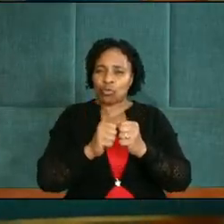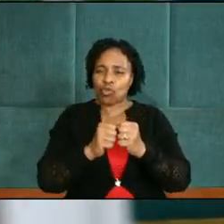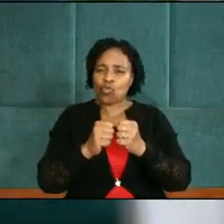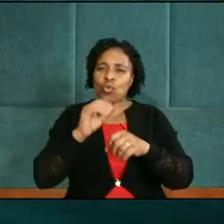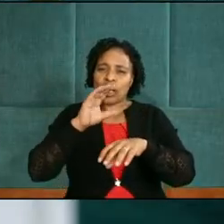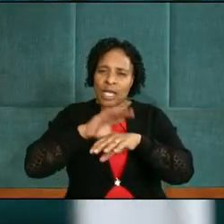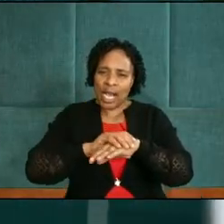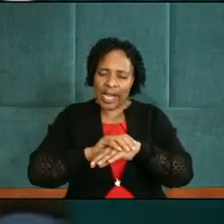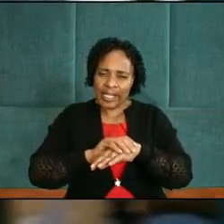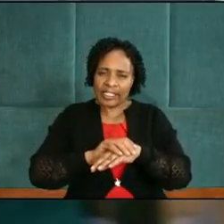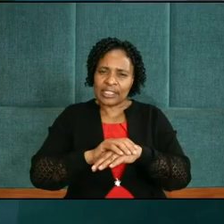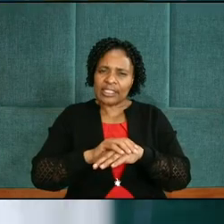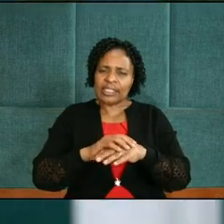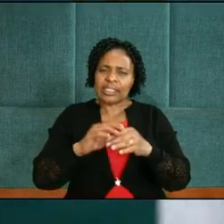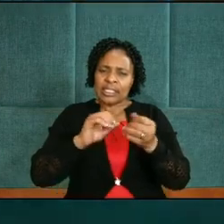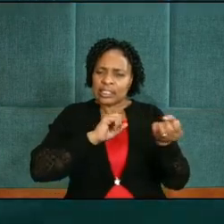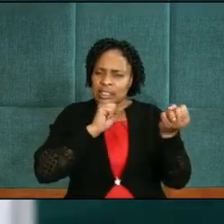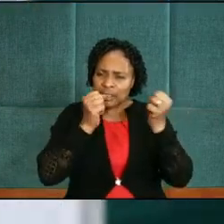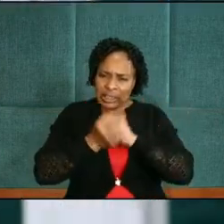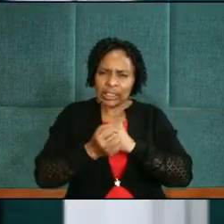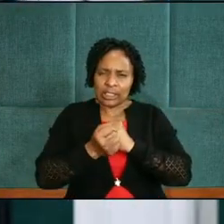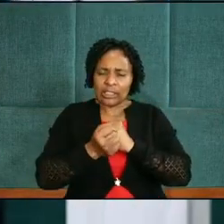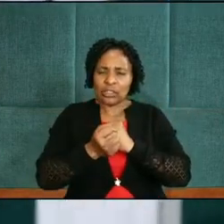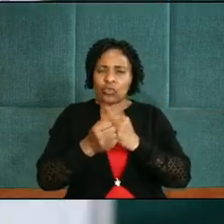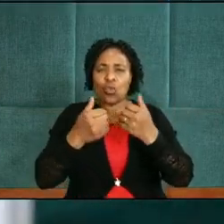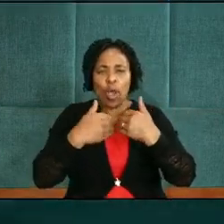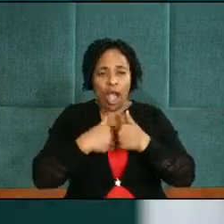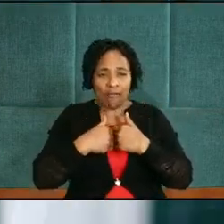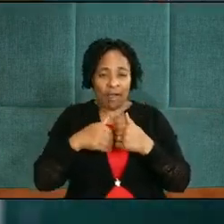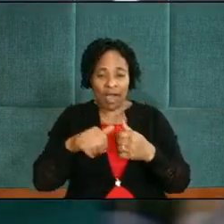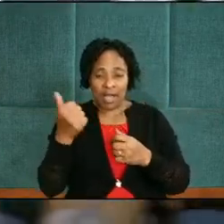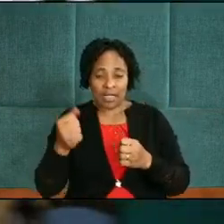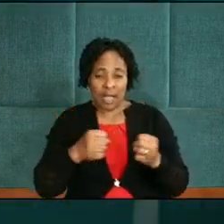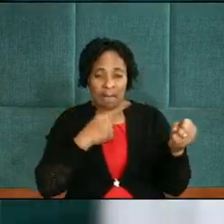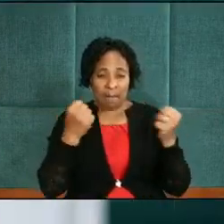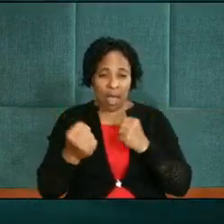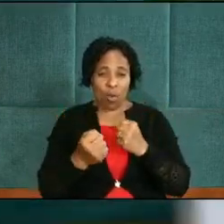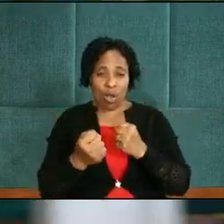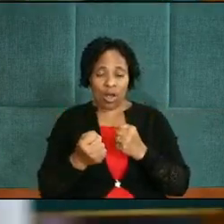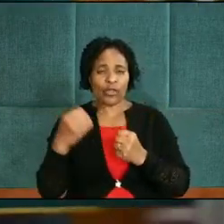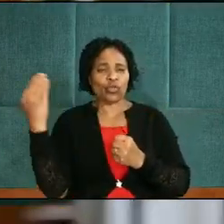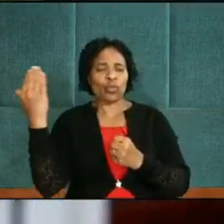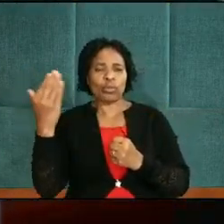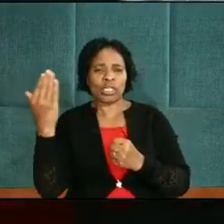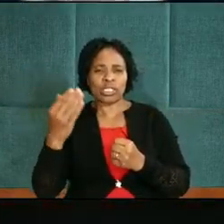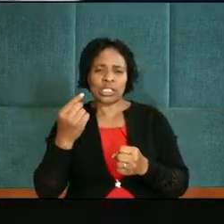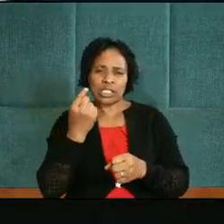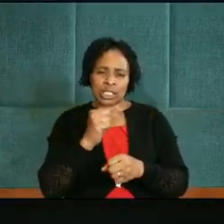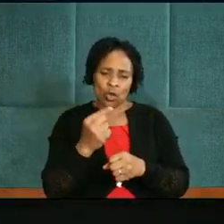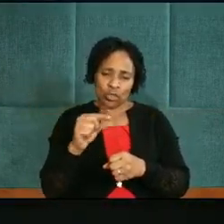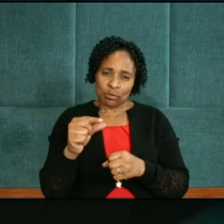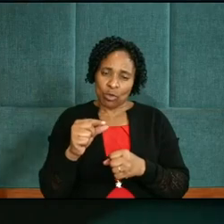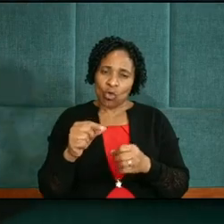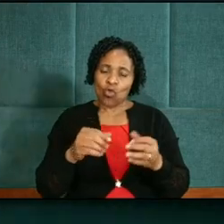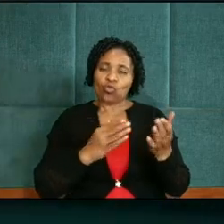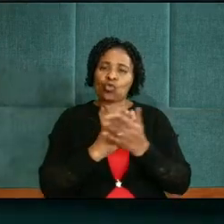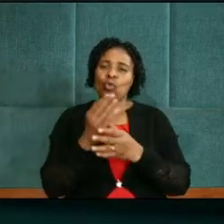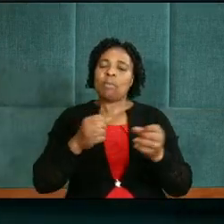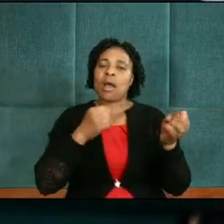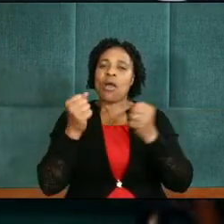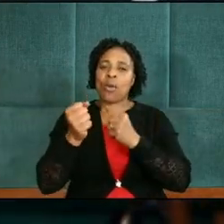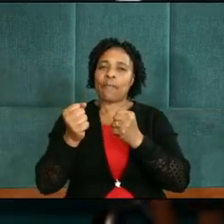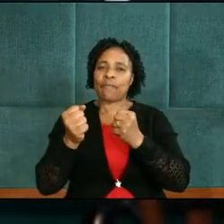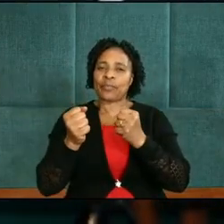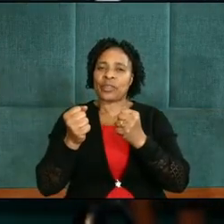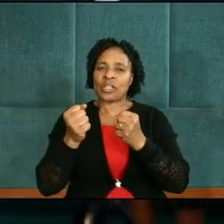You'll get dynamite power. Amen. To preach the gospel with power. To